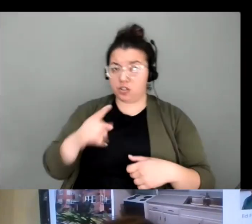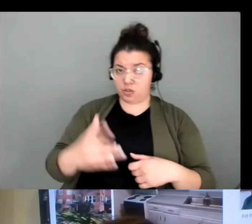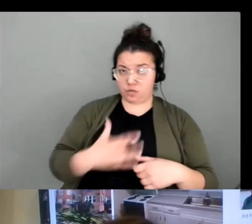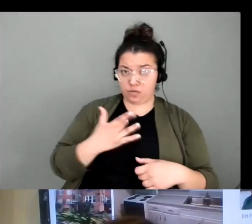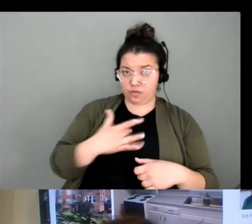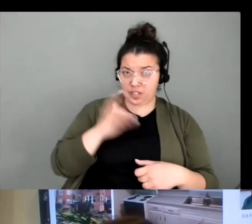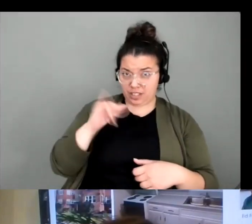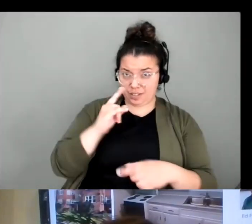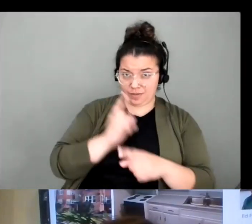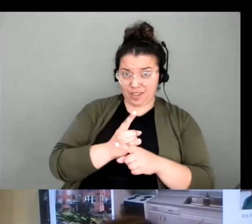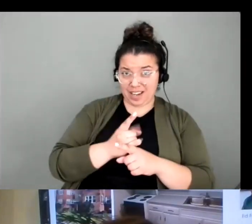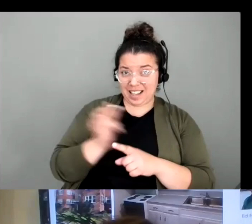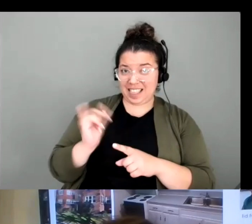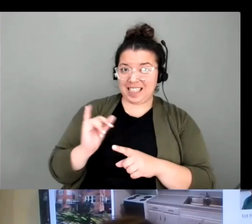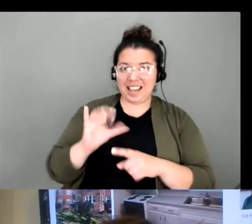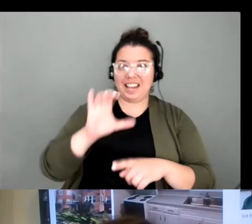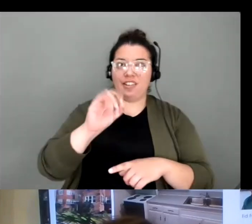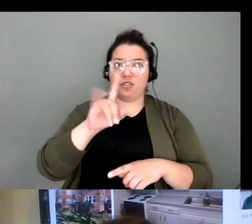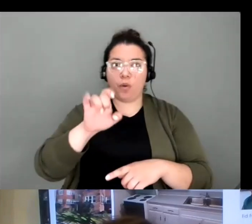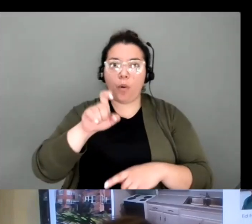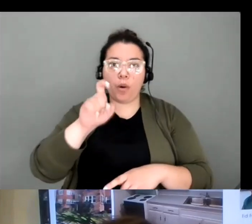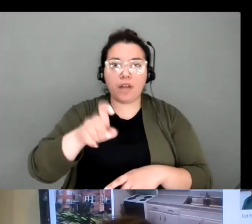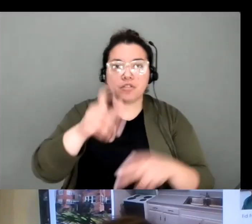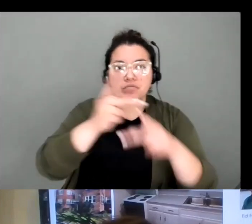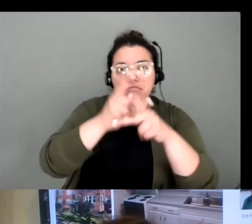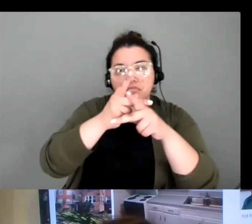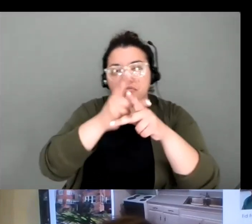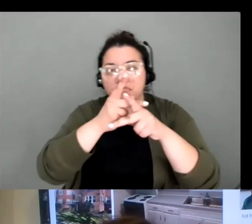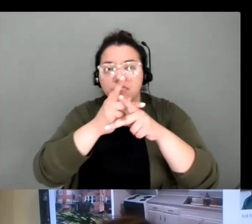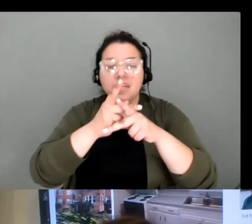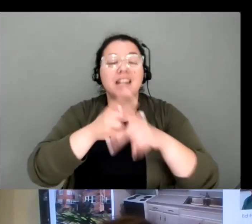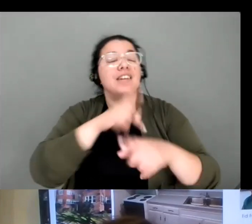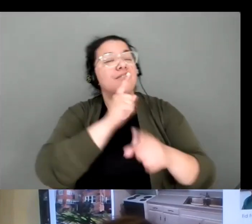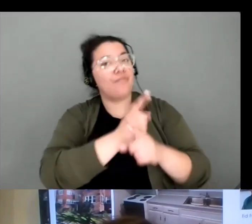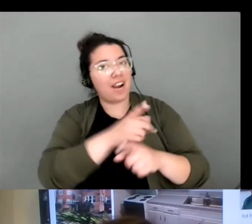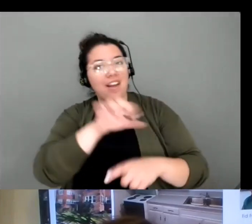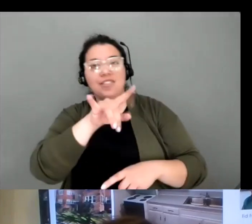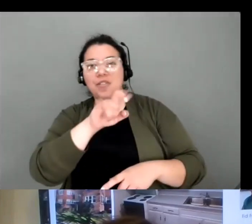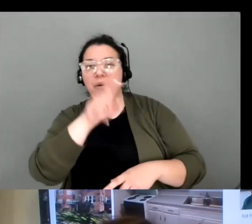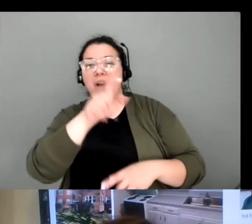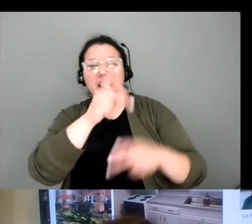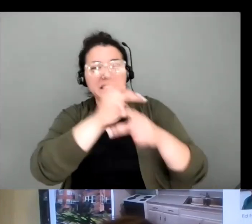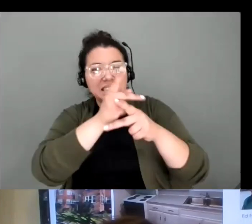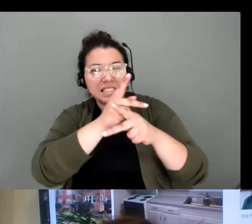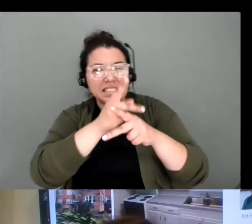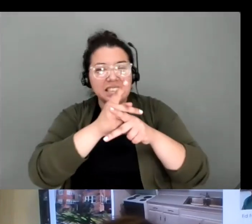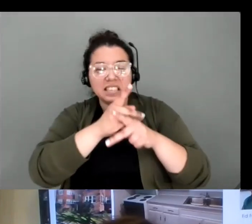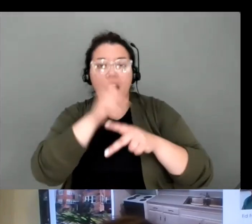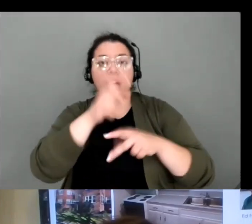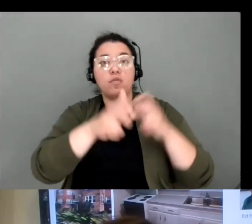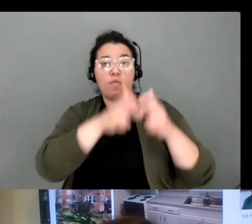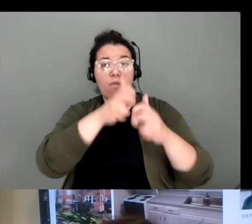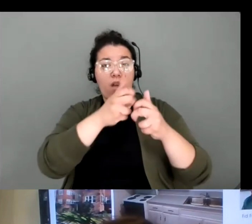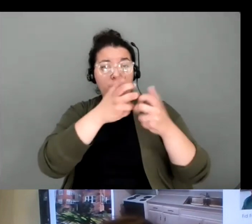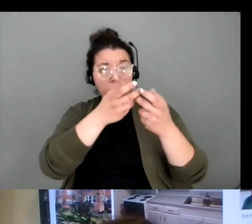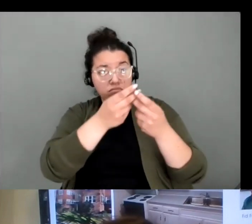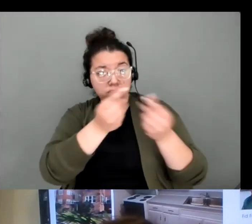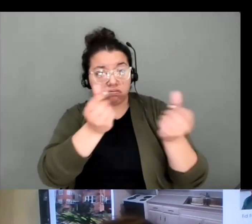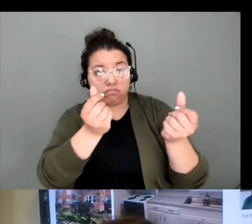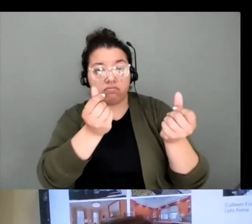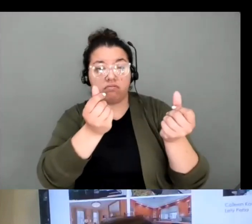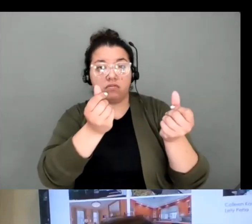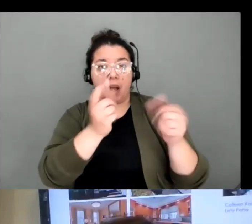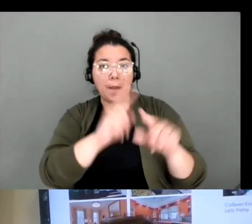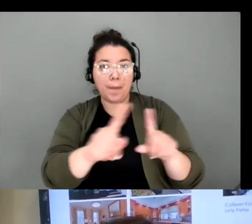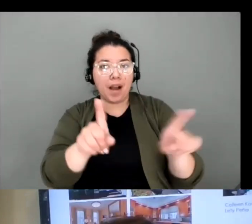like cracking the code each time? It's always cracking the code. You have to be able to problem solve, but you also have to be able to paint